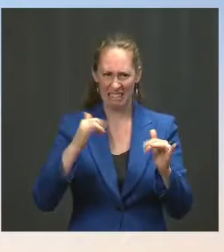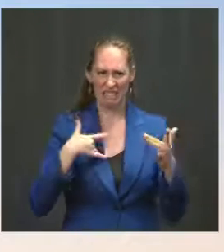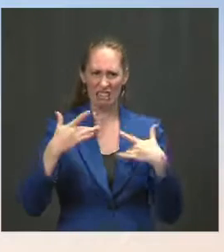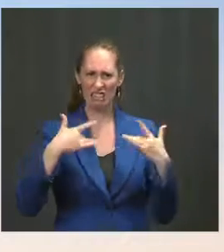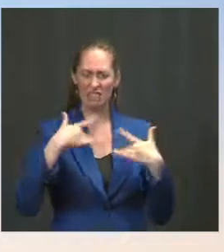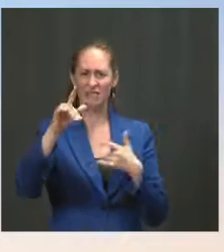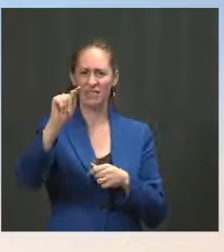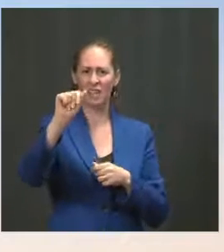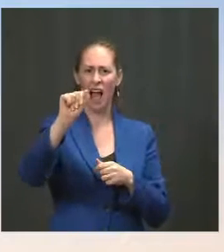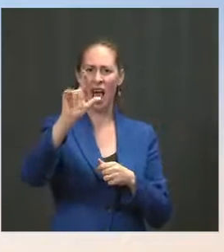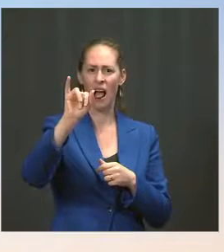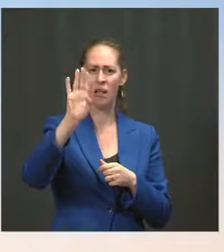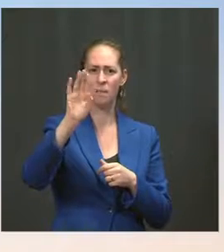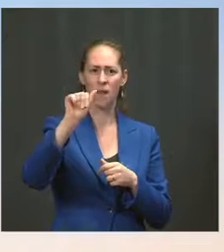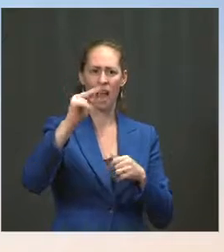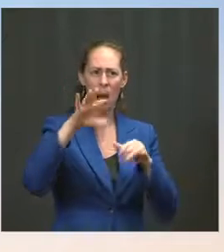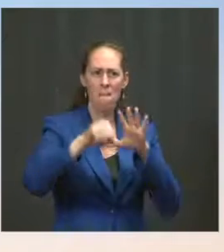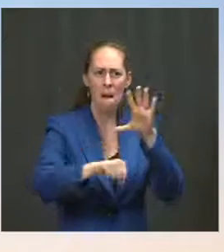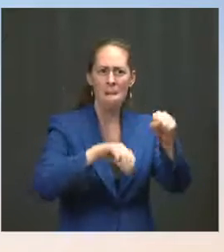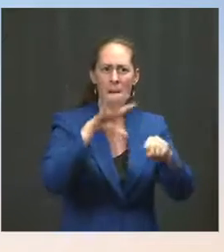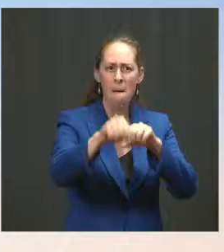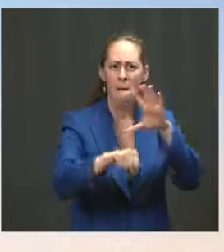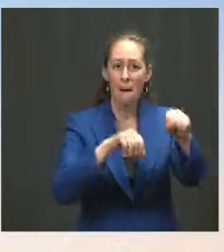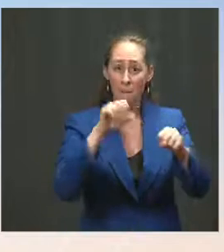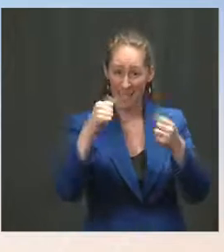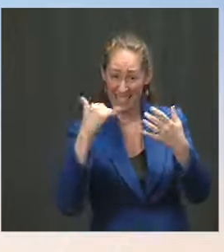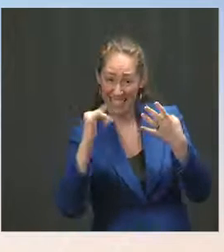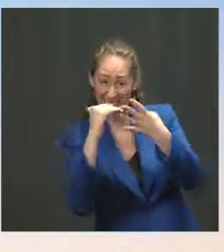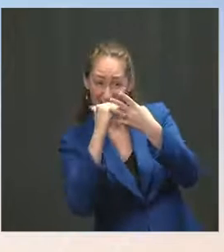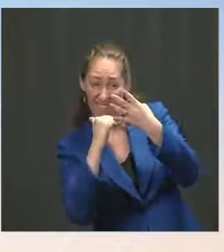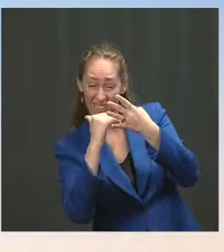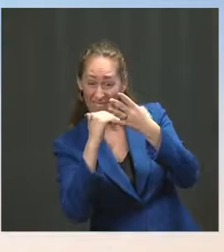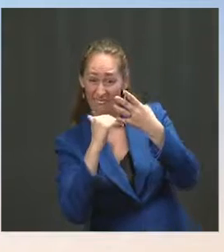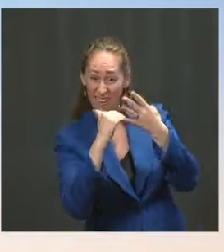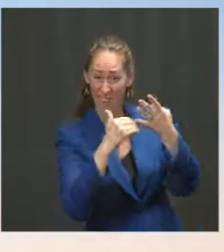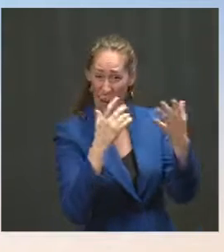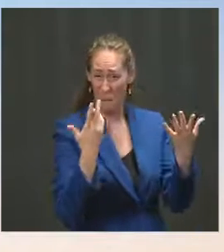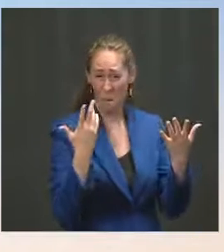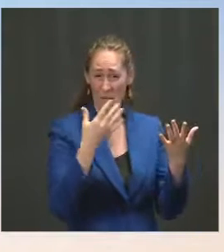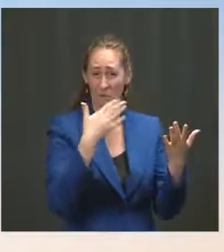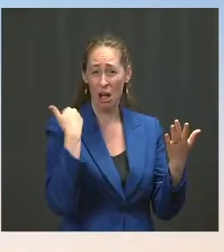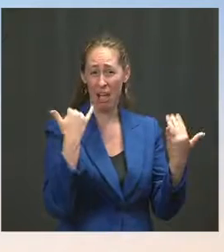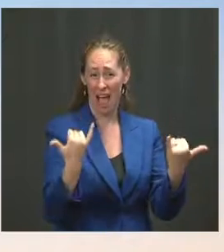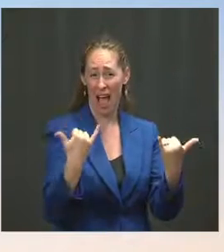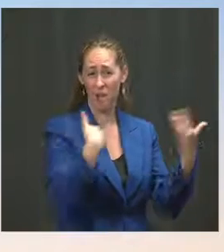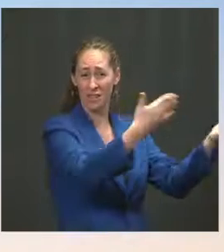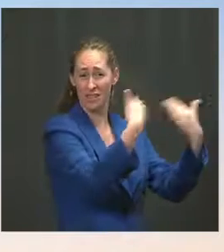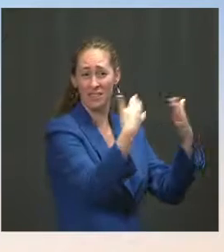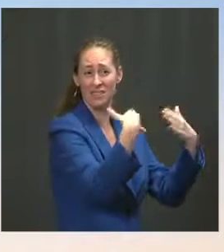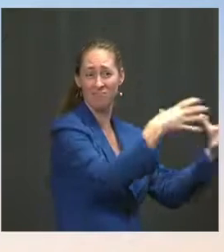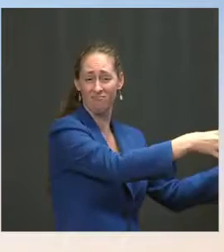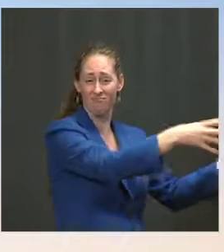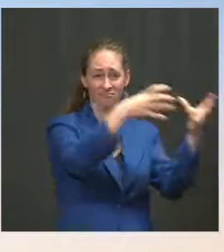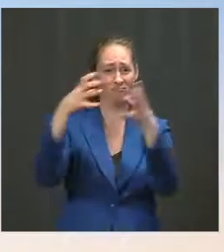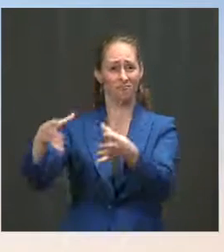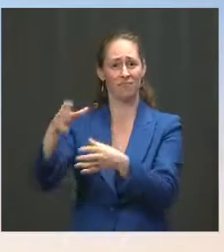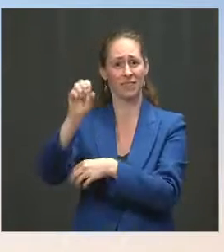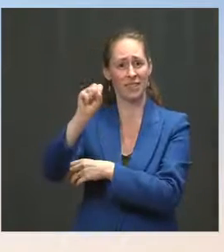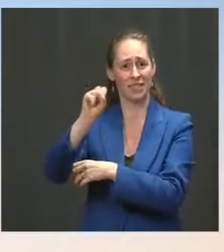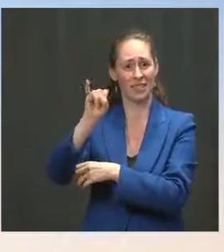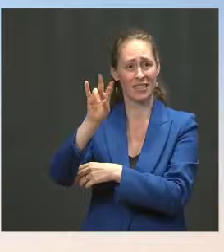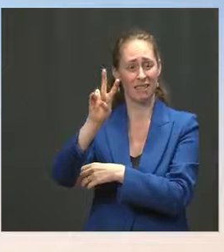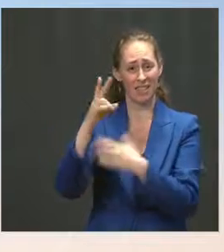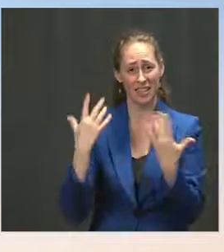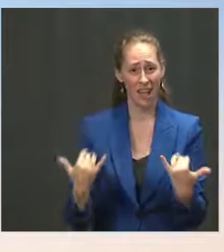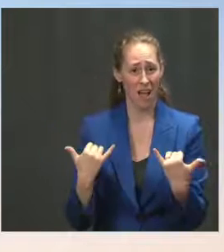It continues to be. We continue to work to expedite that to ensure we get SIV applicants who are eligible out of the country, both